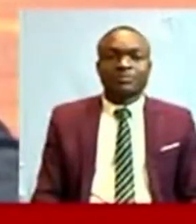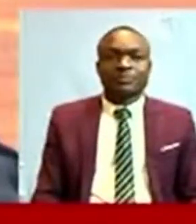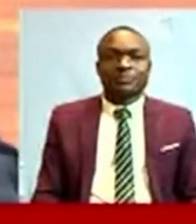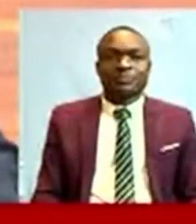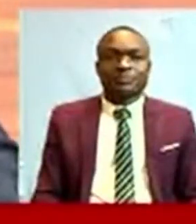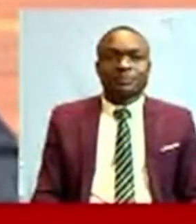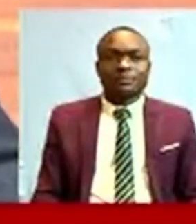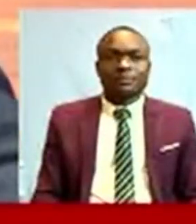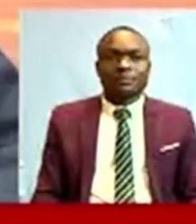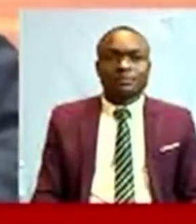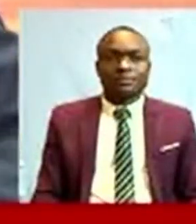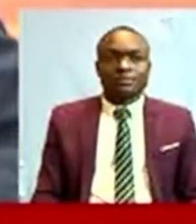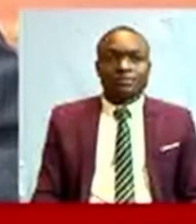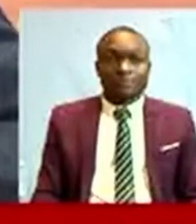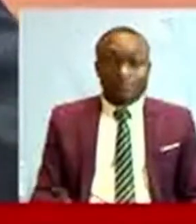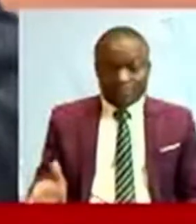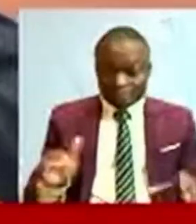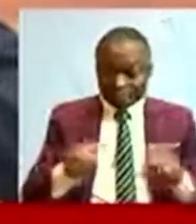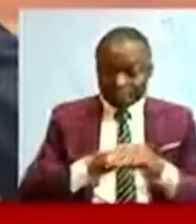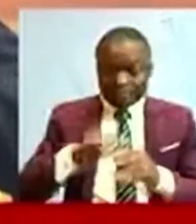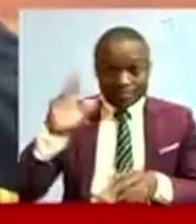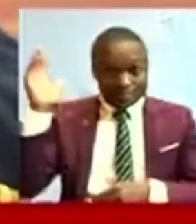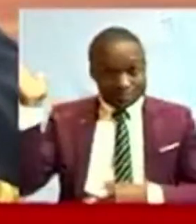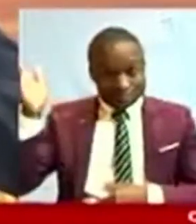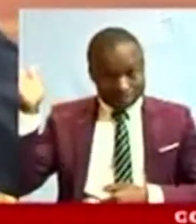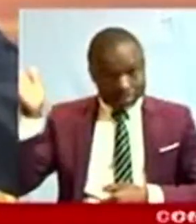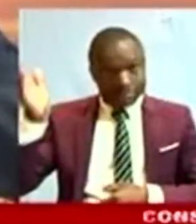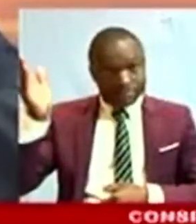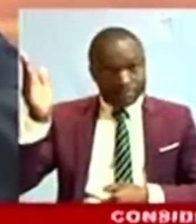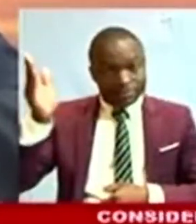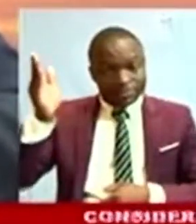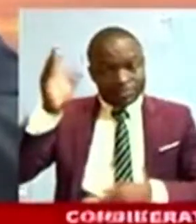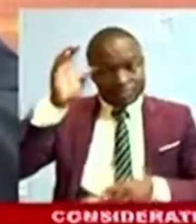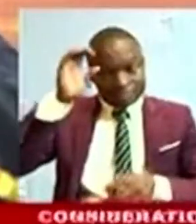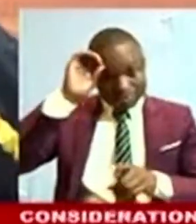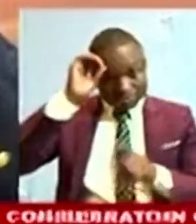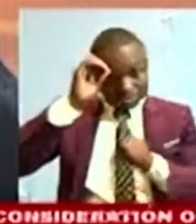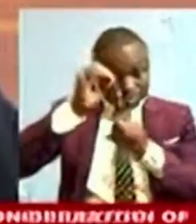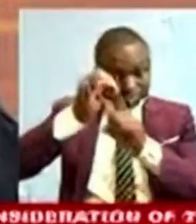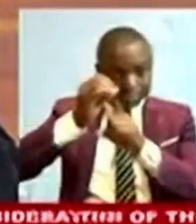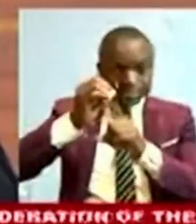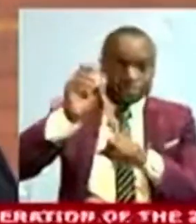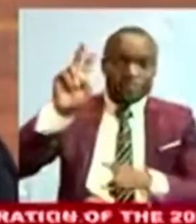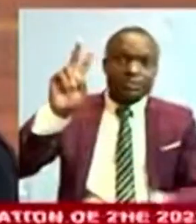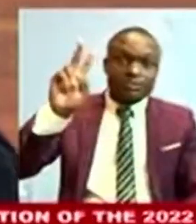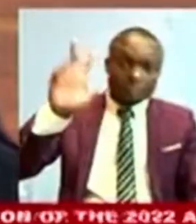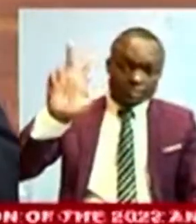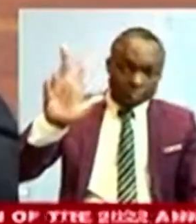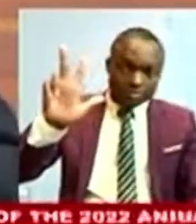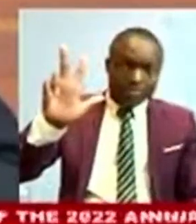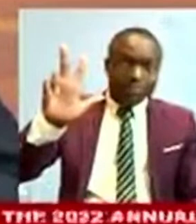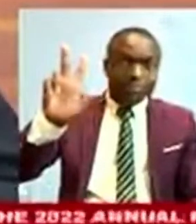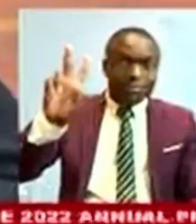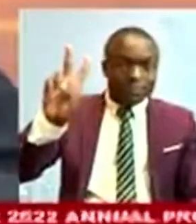In the presentation, the output targets are 43 and 28 met. I'm sure all members have that.